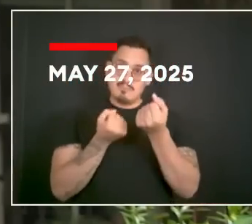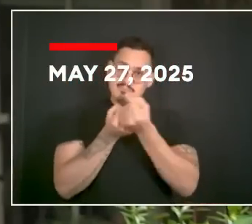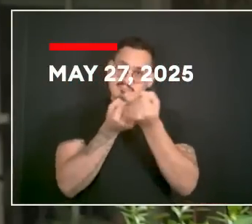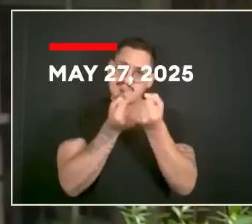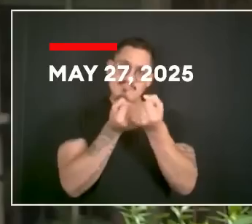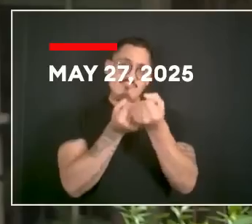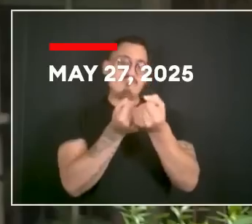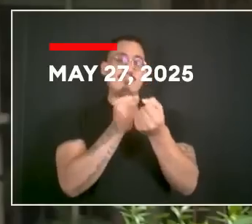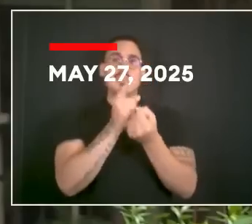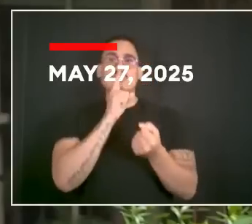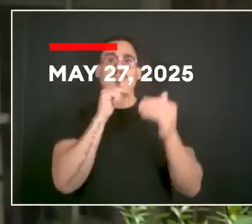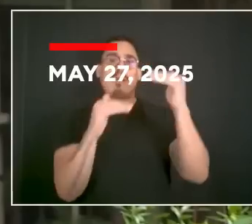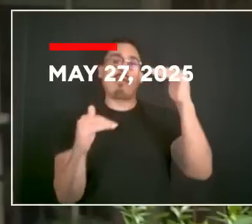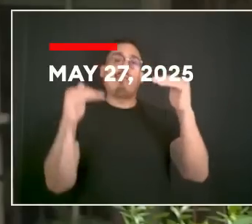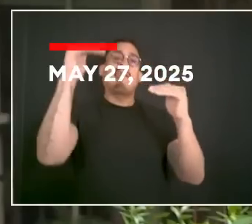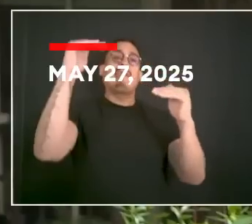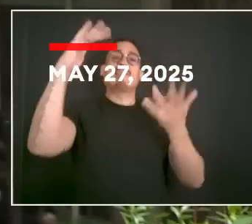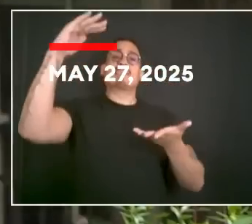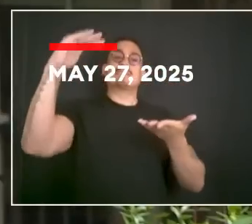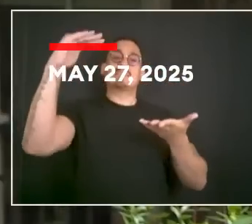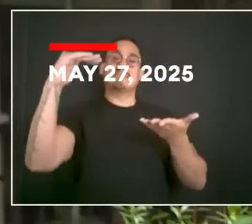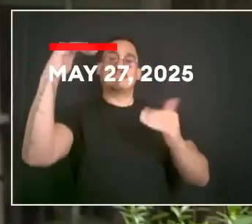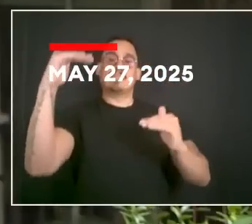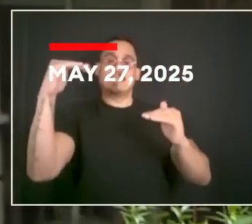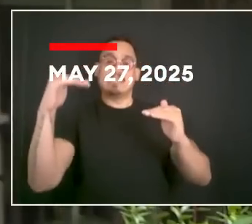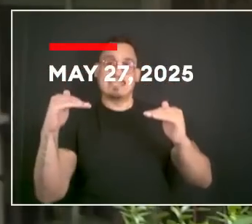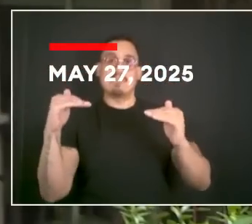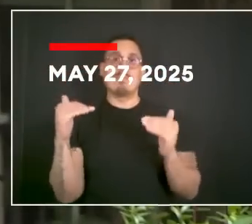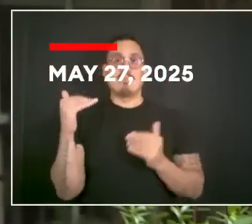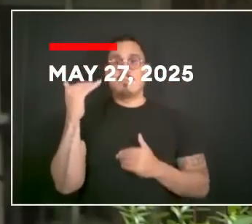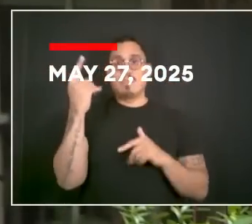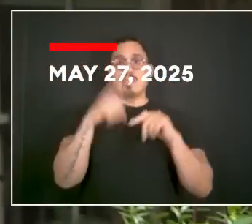high on these increases. But we can't forget small property owners.